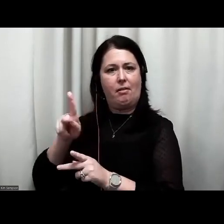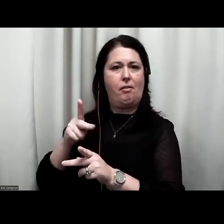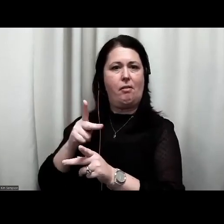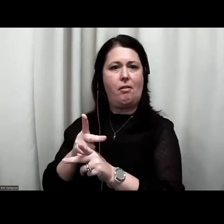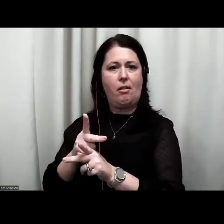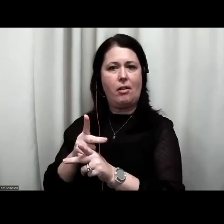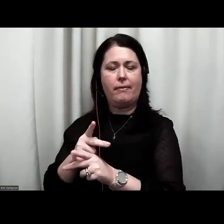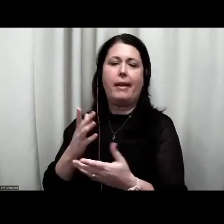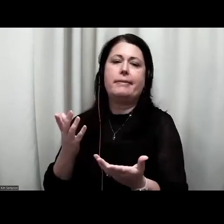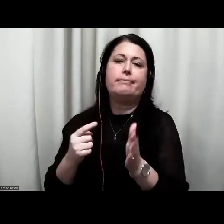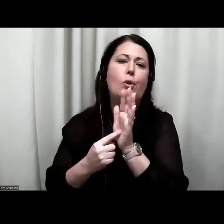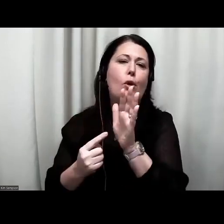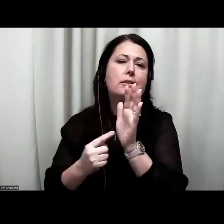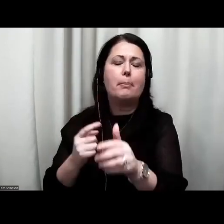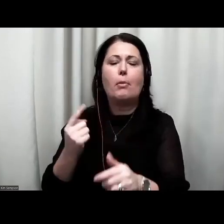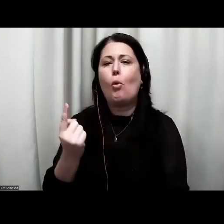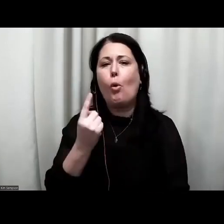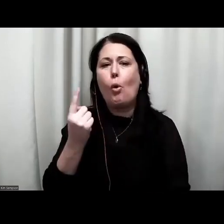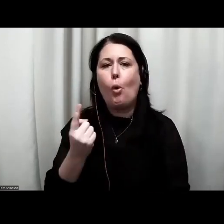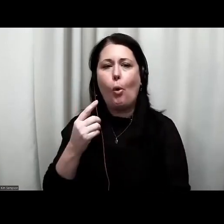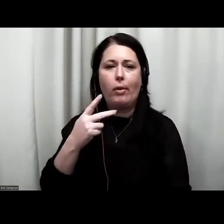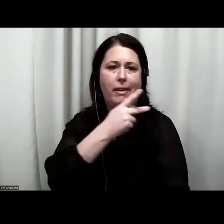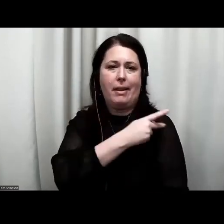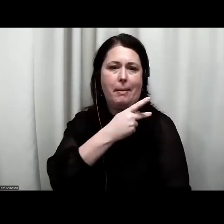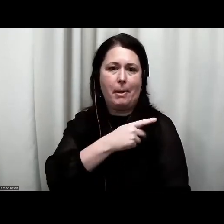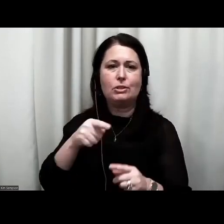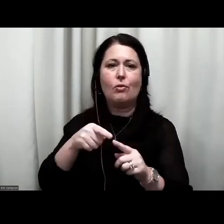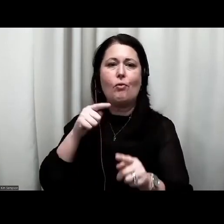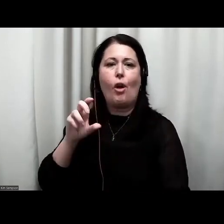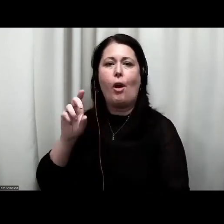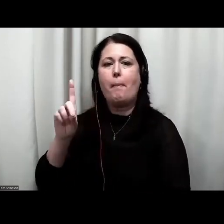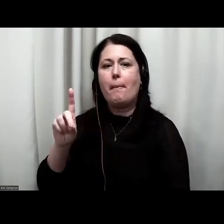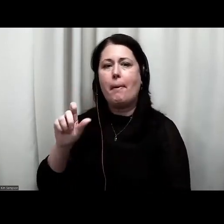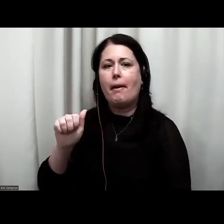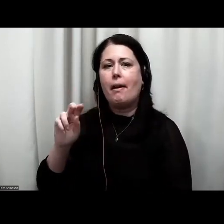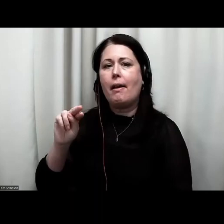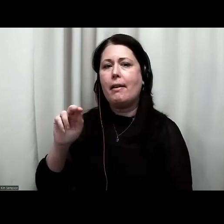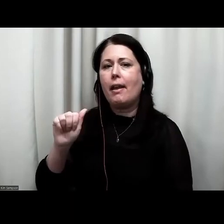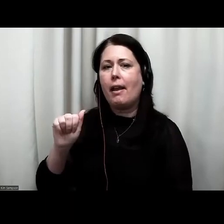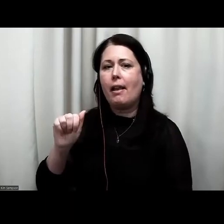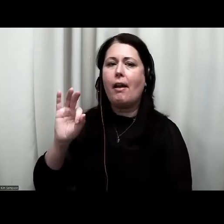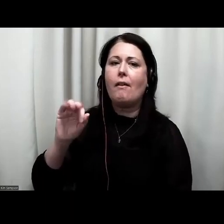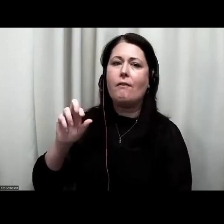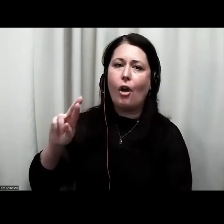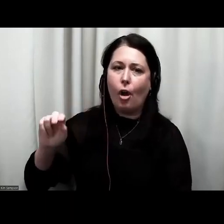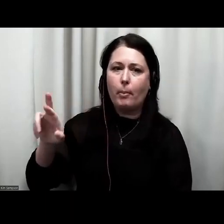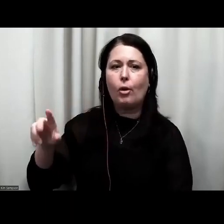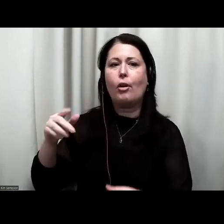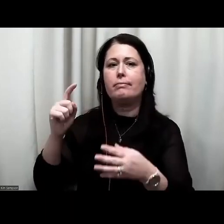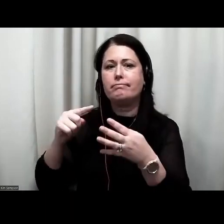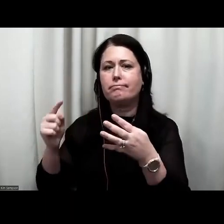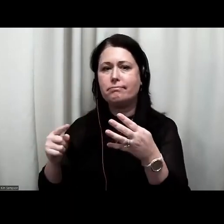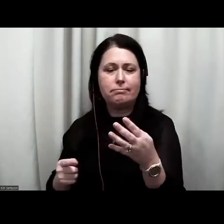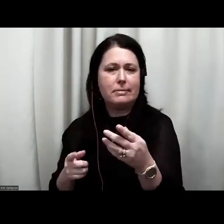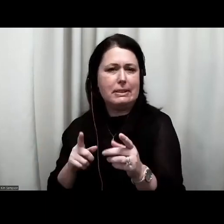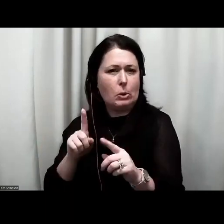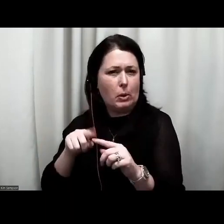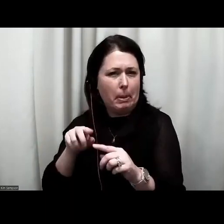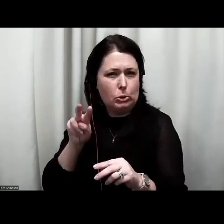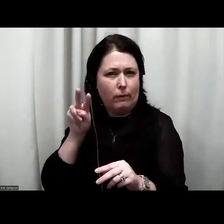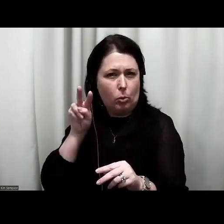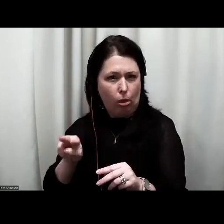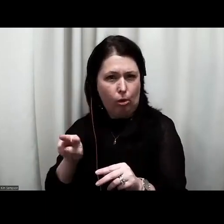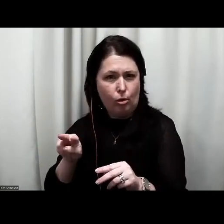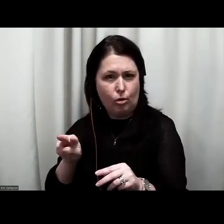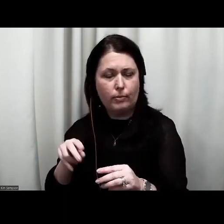only Dana-Farber patients may be in some of those support groups. You also have to check